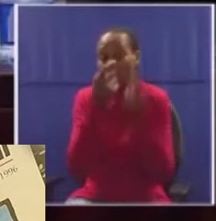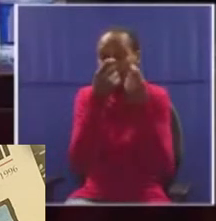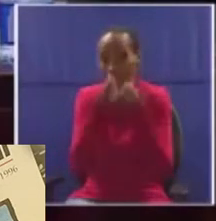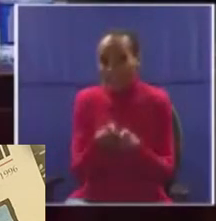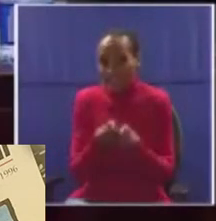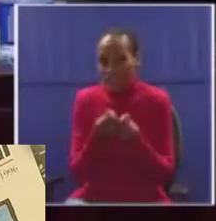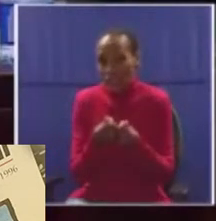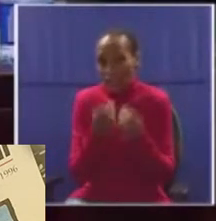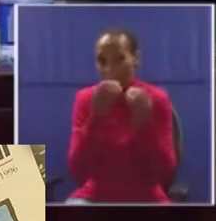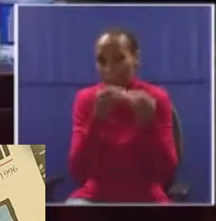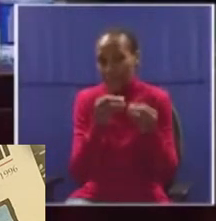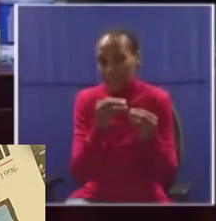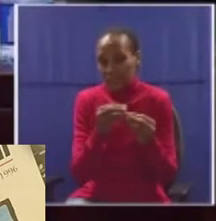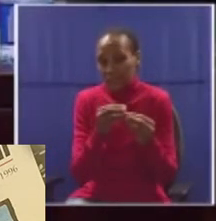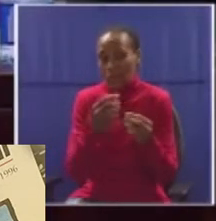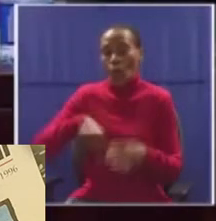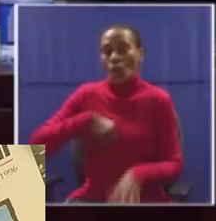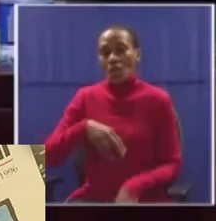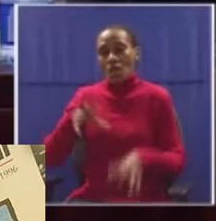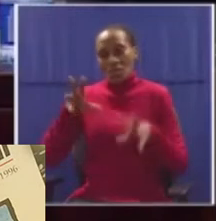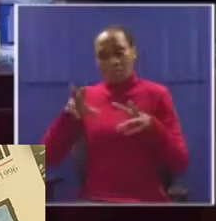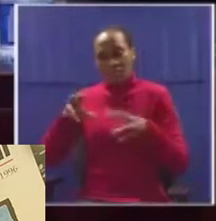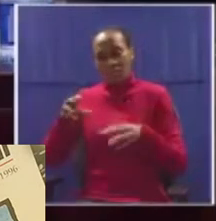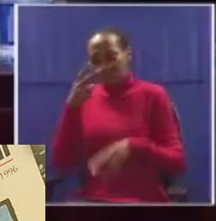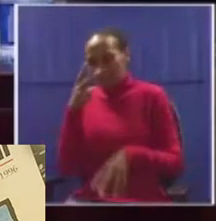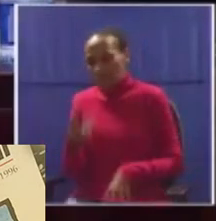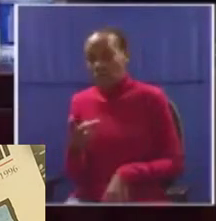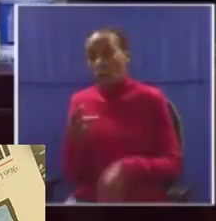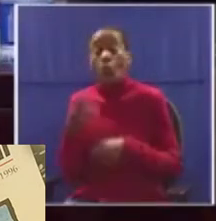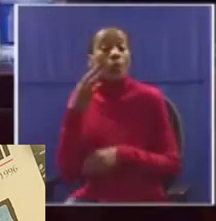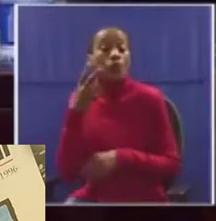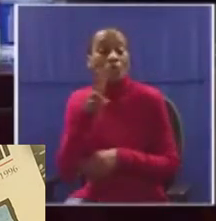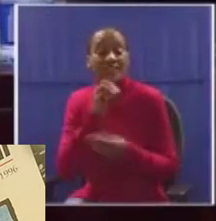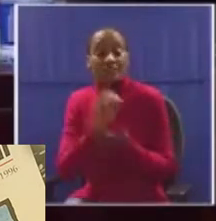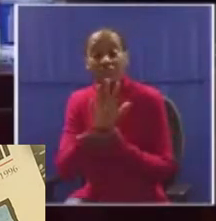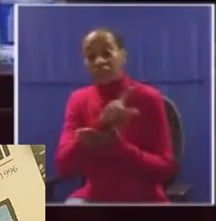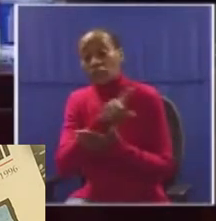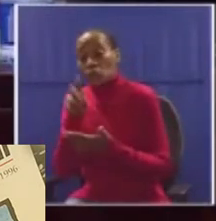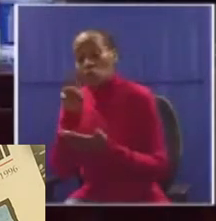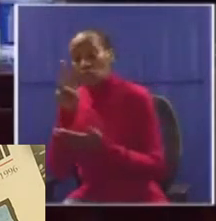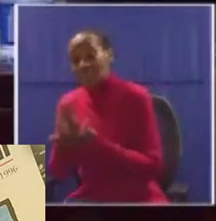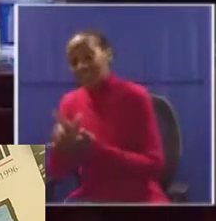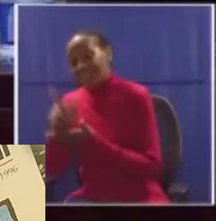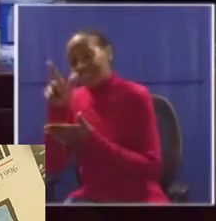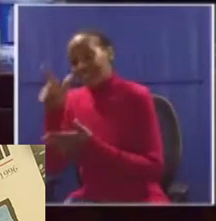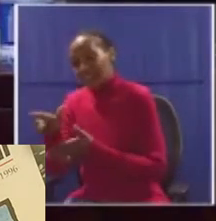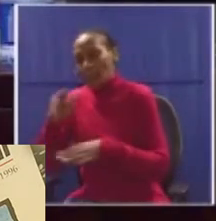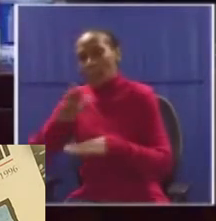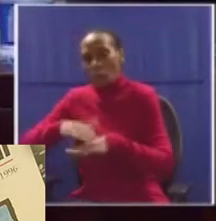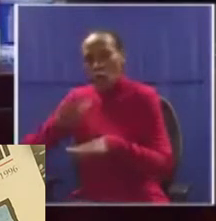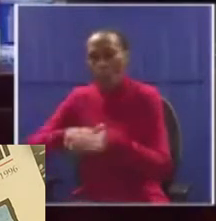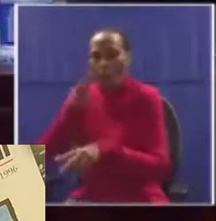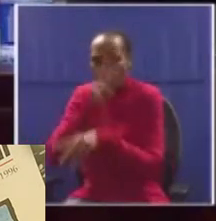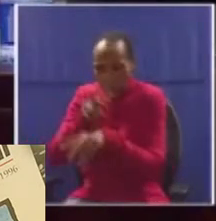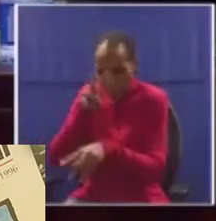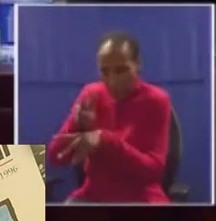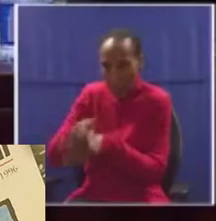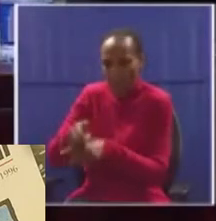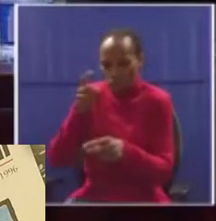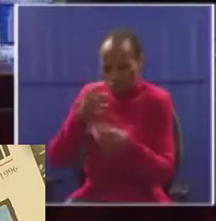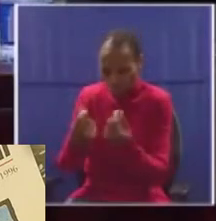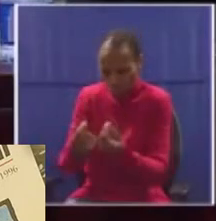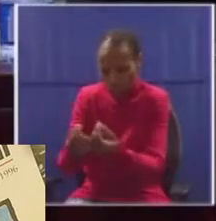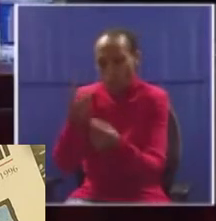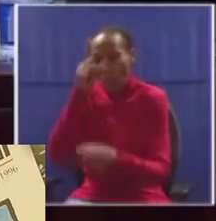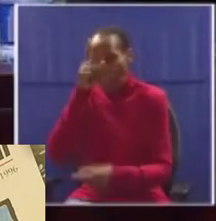the focus we acknowledge every time 2015 to 2017 that far more oversight needed to be done